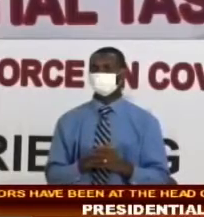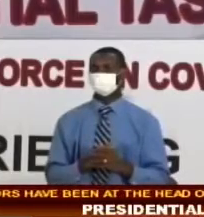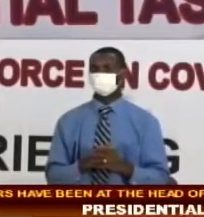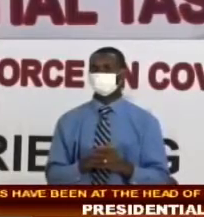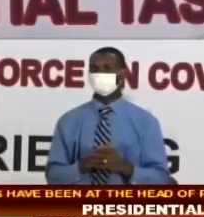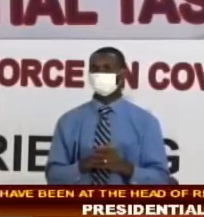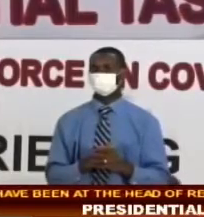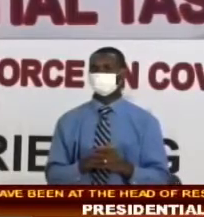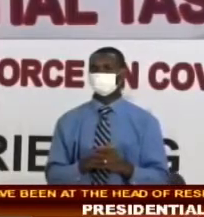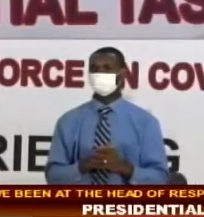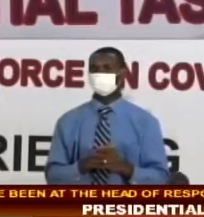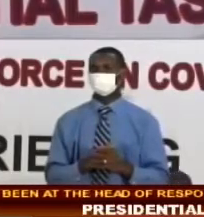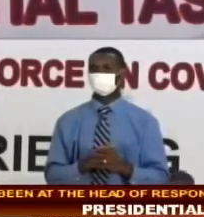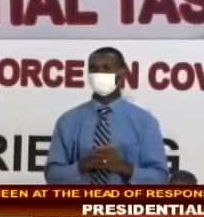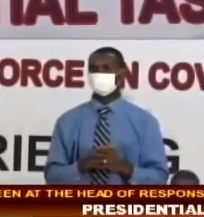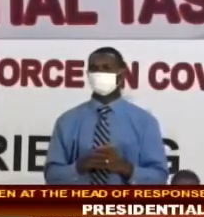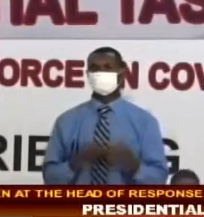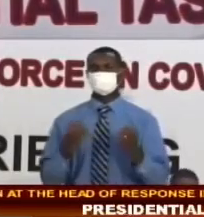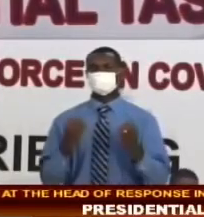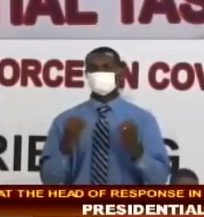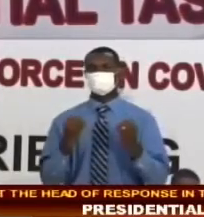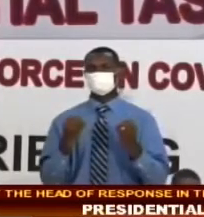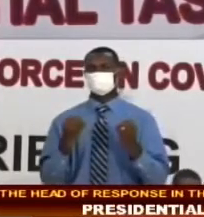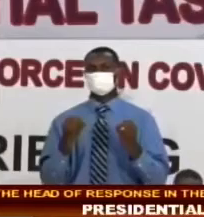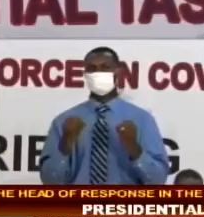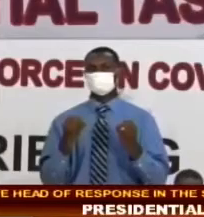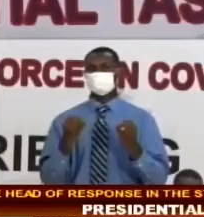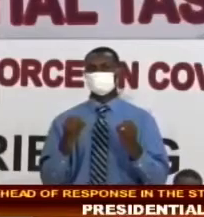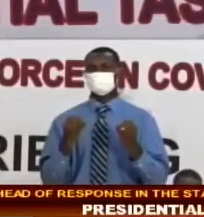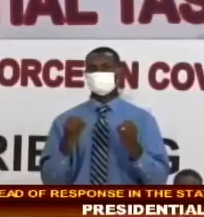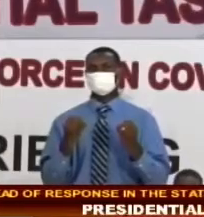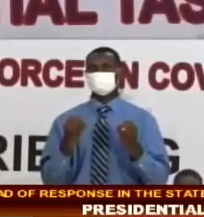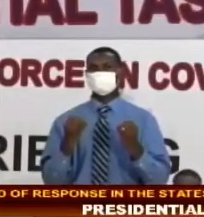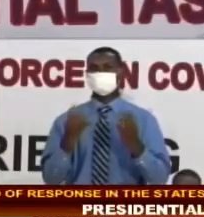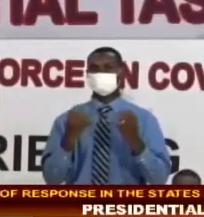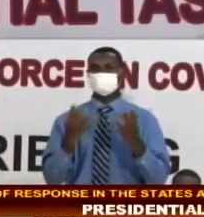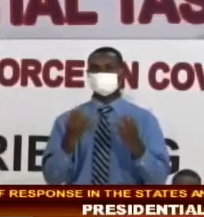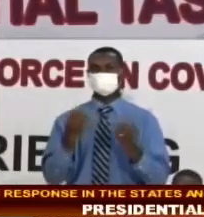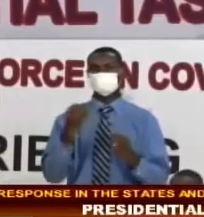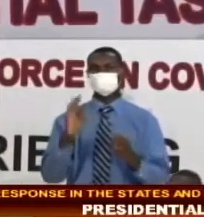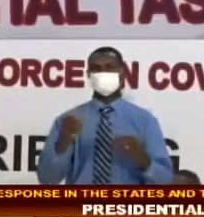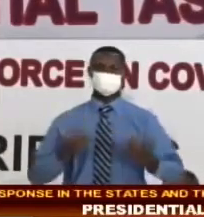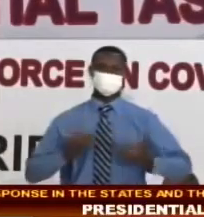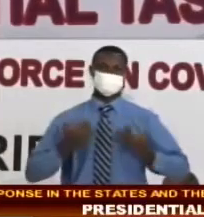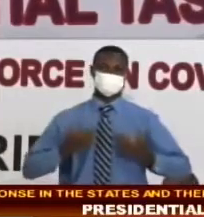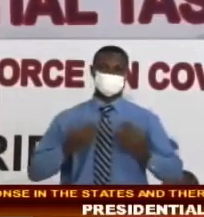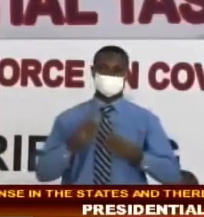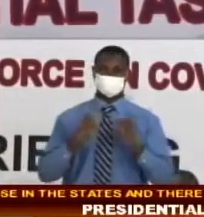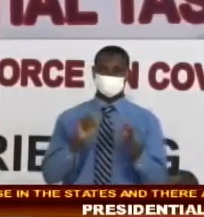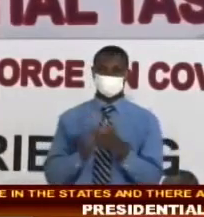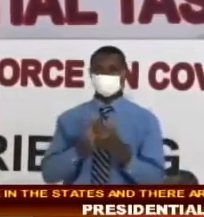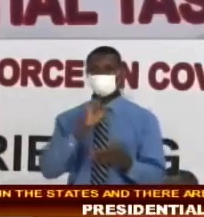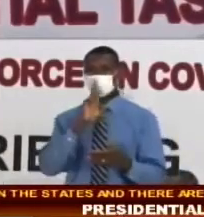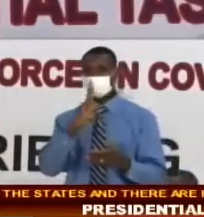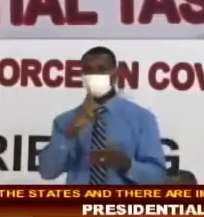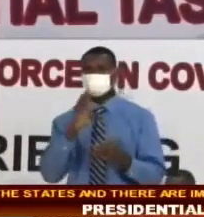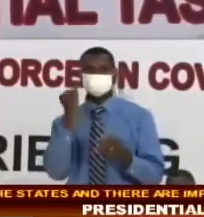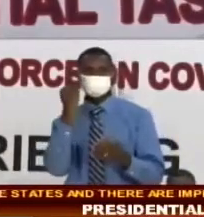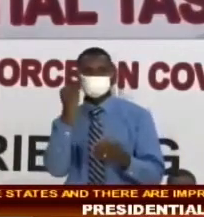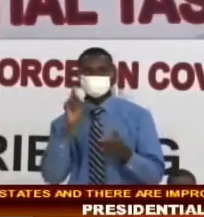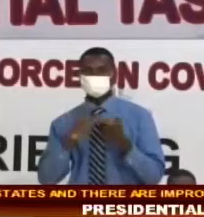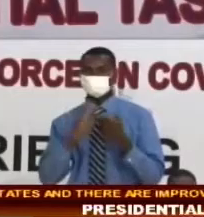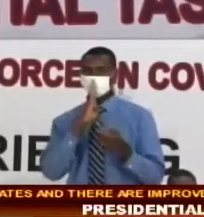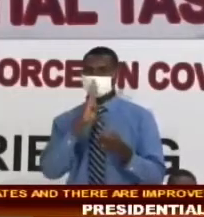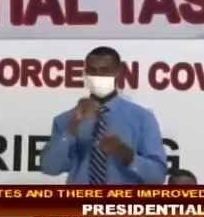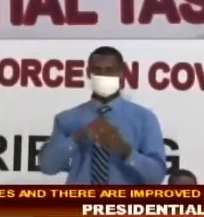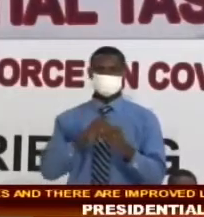and the fact that a lot of the youth that are supposed to be in school or gainfully engaged in other